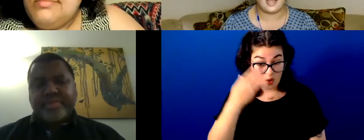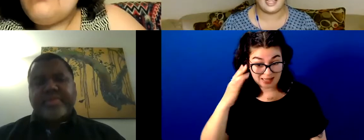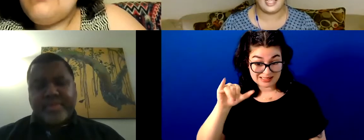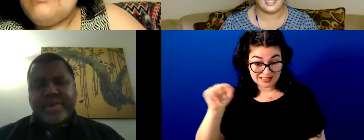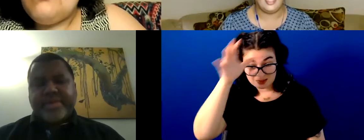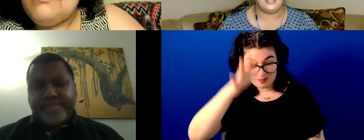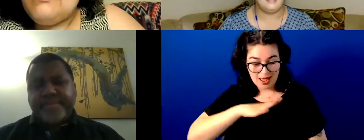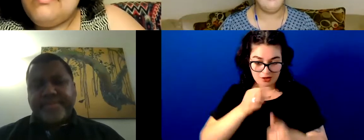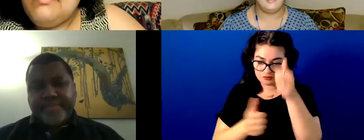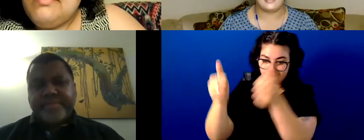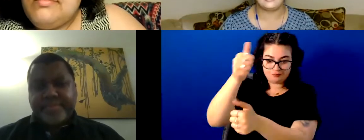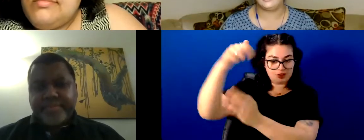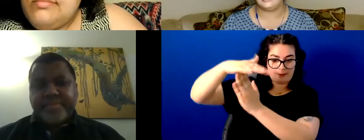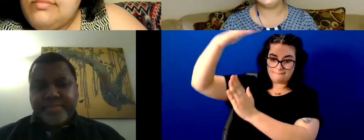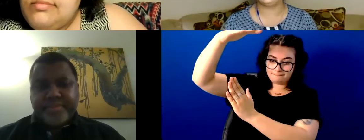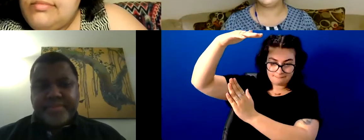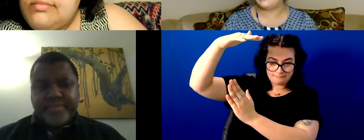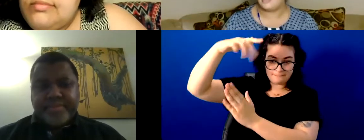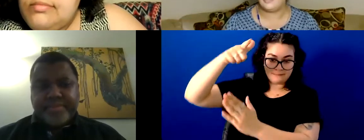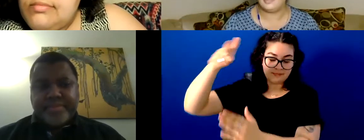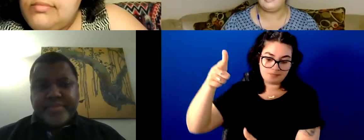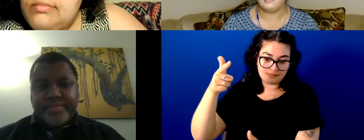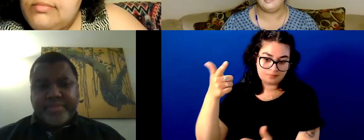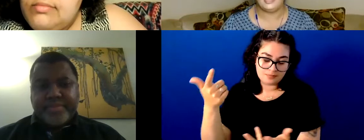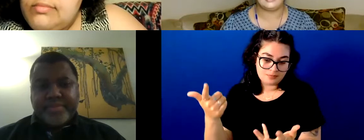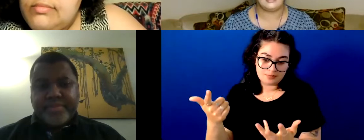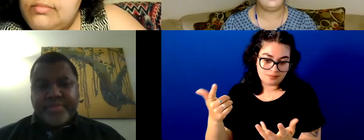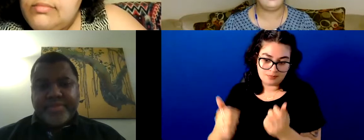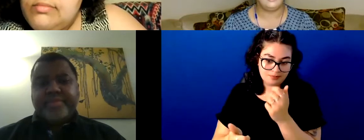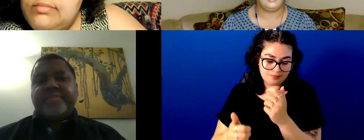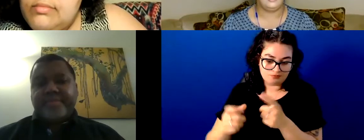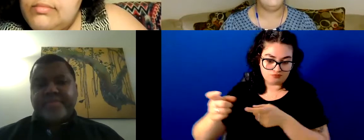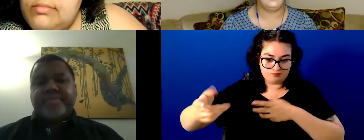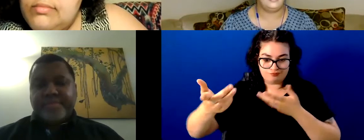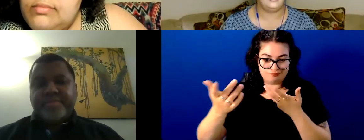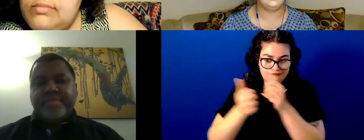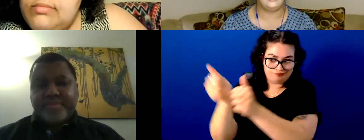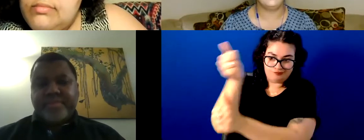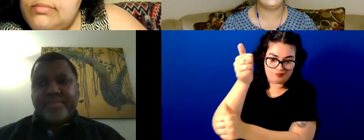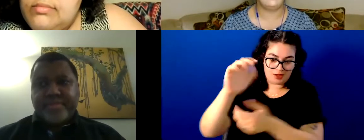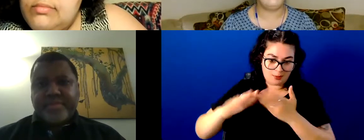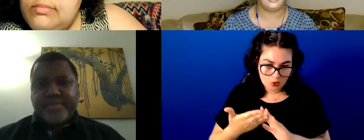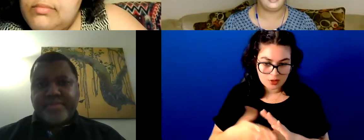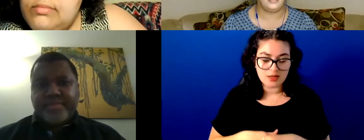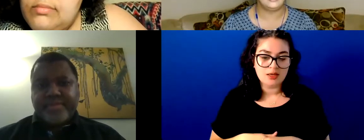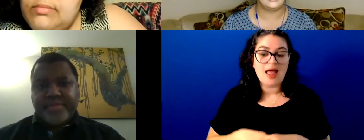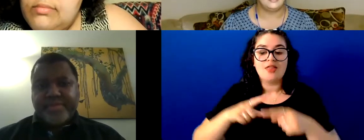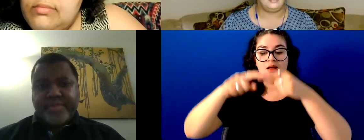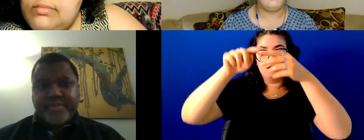patriarchy. I guess they're the easiest to stomach within the community itself. And then it goes down from there.